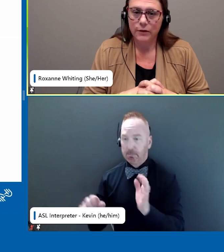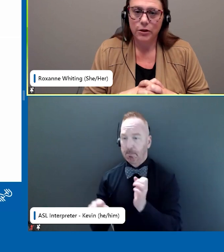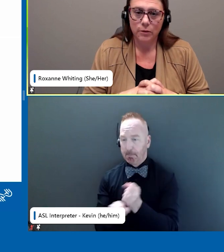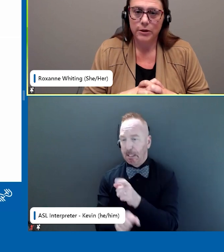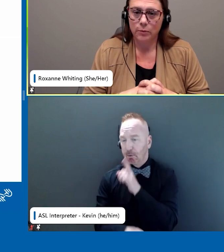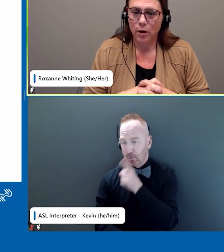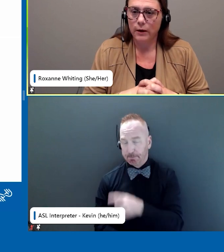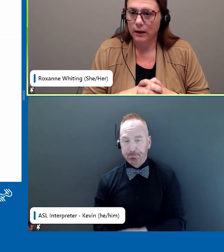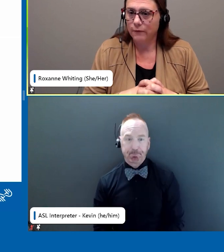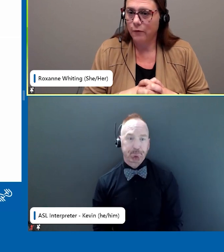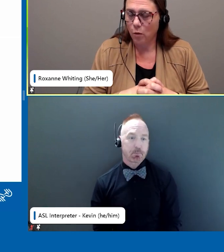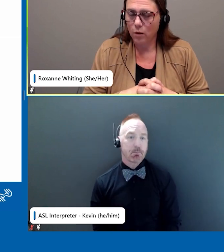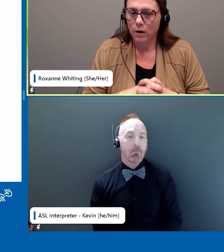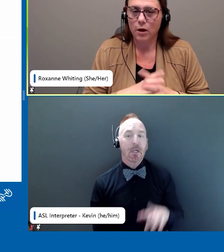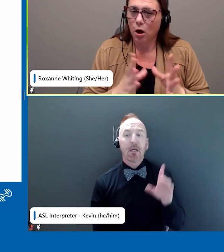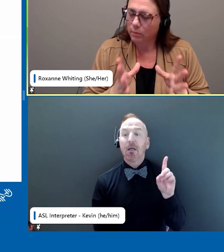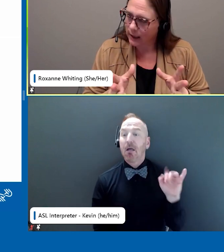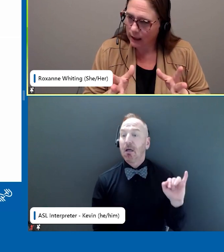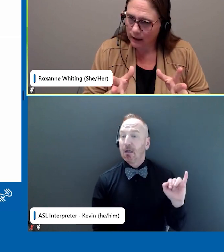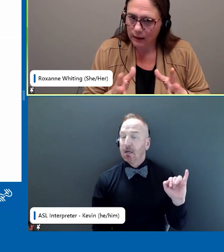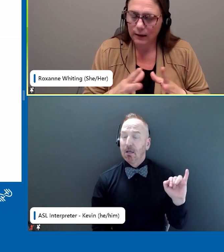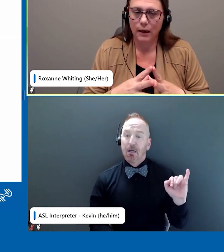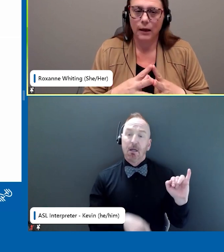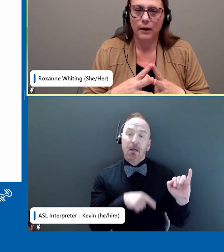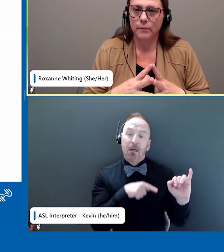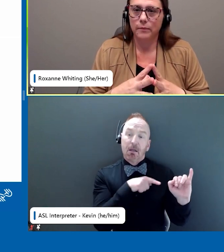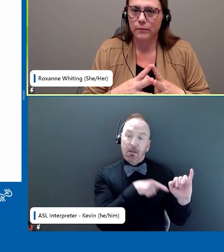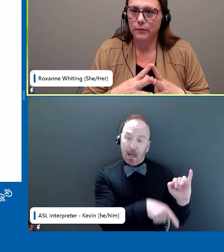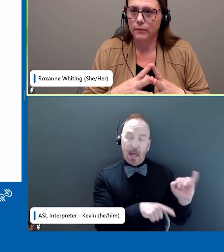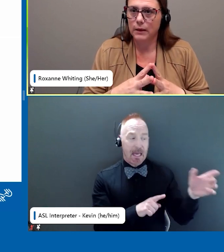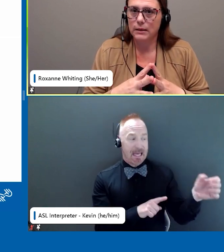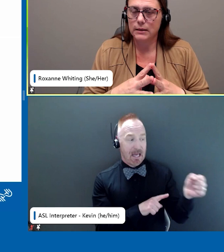Usually, deaf interpreters are brought in for complicated